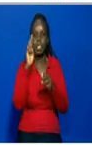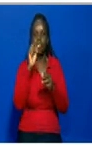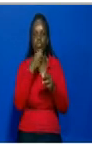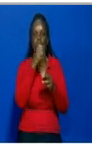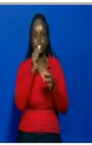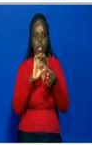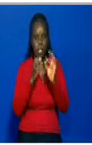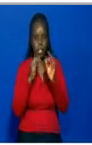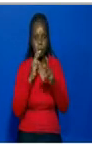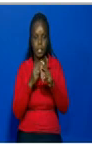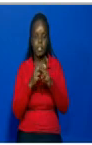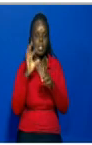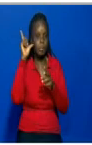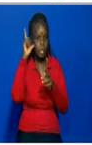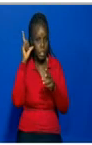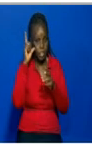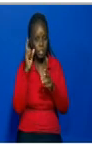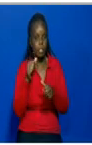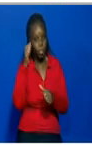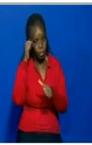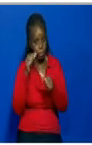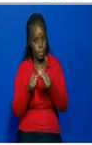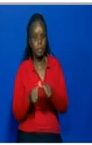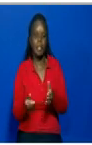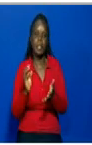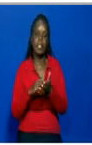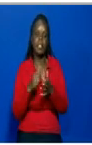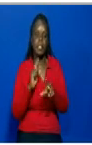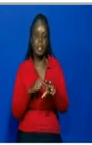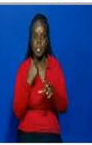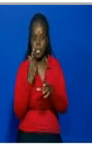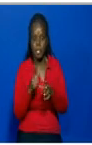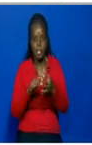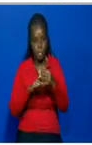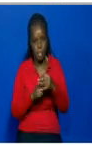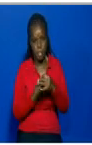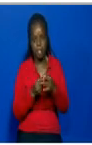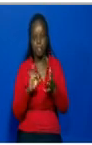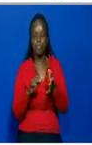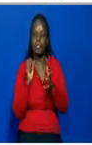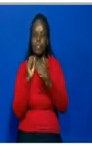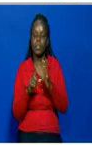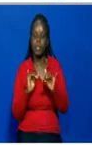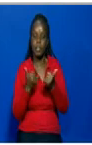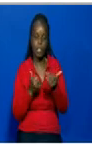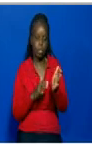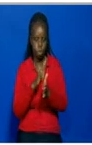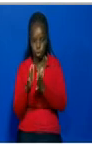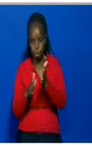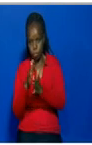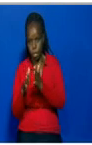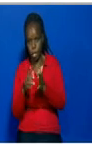is Lynette Machuka. Now, you do remember, again, as I said, it is the beginning of the month, which means that we have a new schedule for